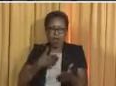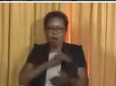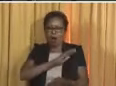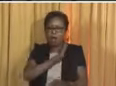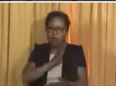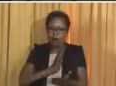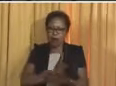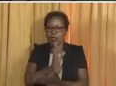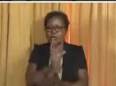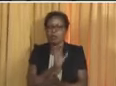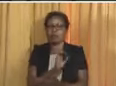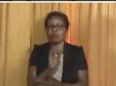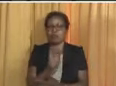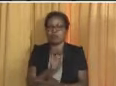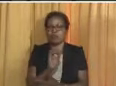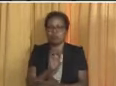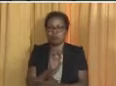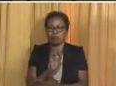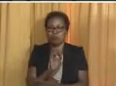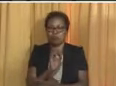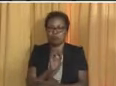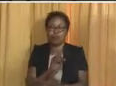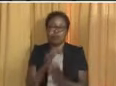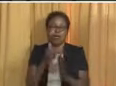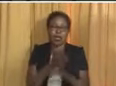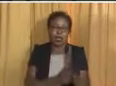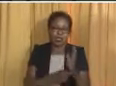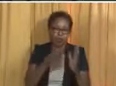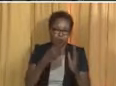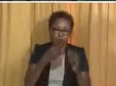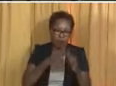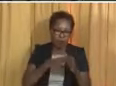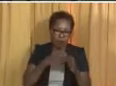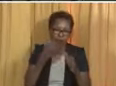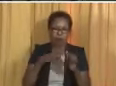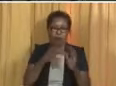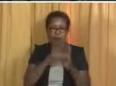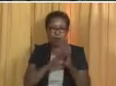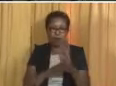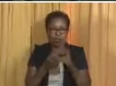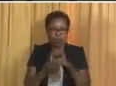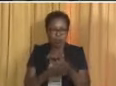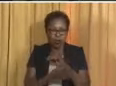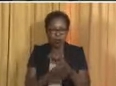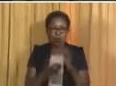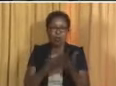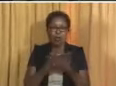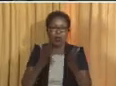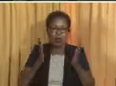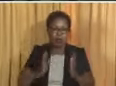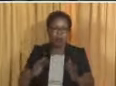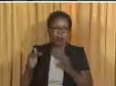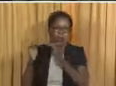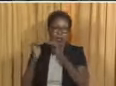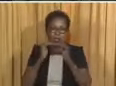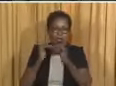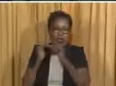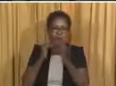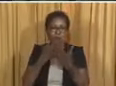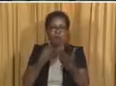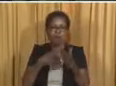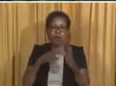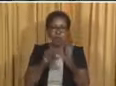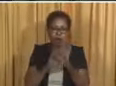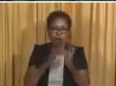Bill of Rights. Article 27(1) of the Constitution provides that every person is equal before the law and has the right to equal